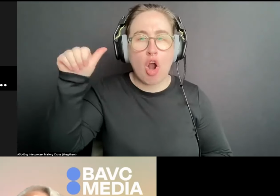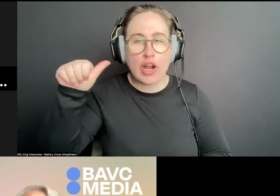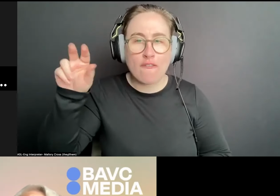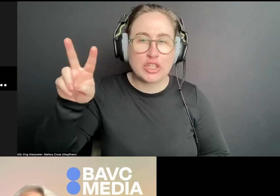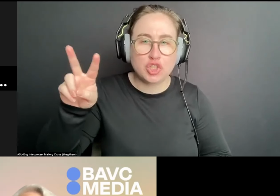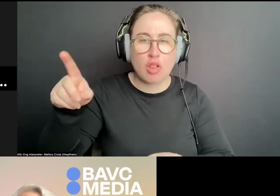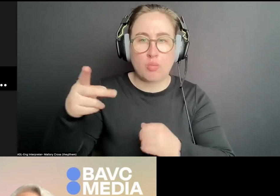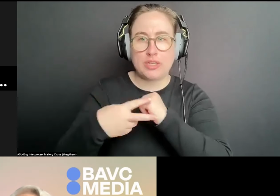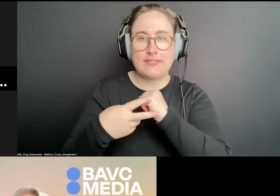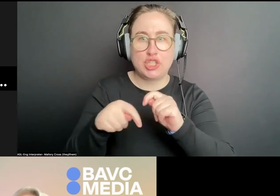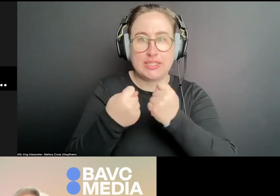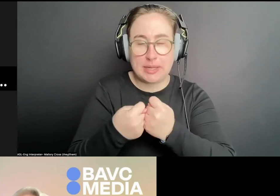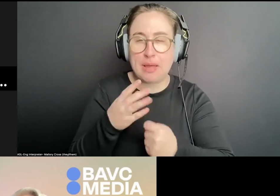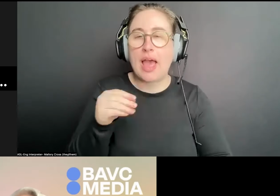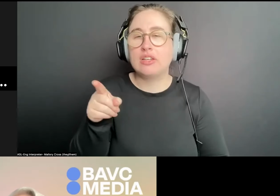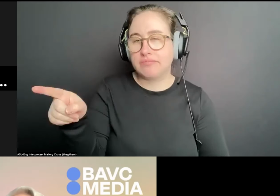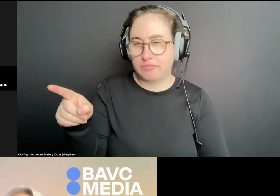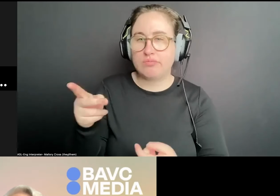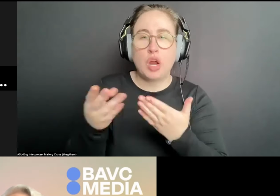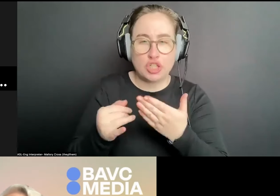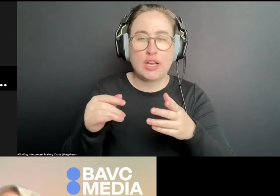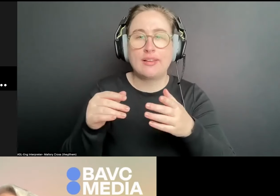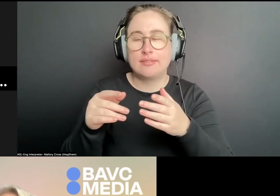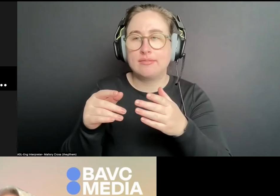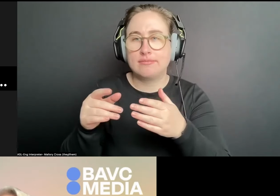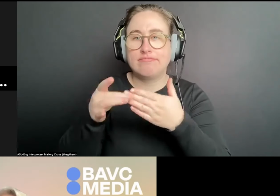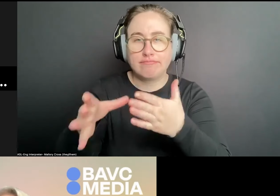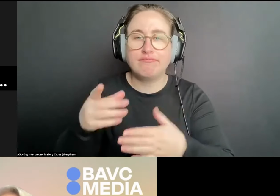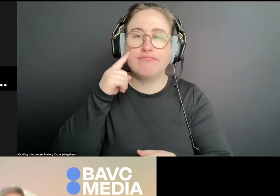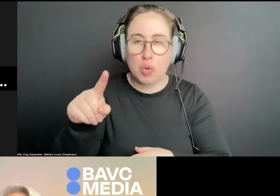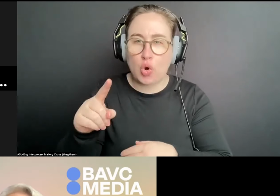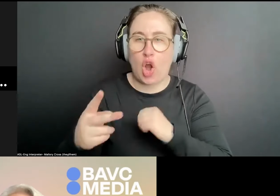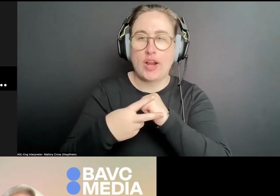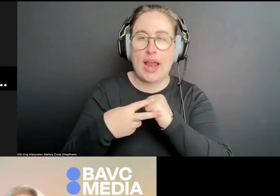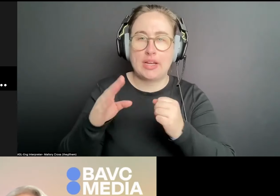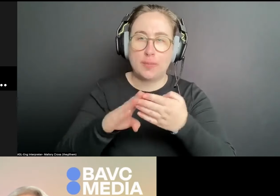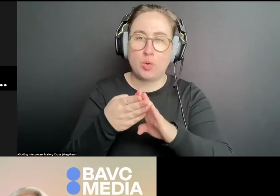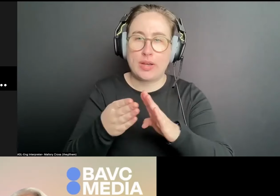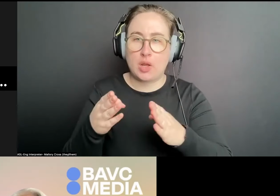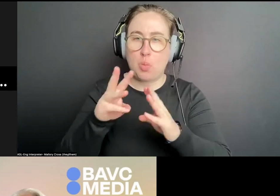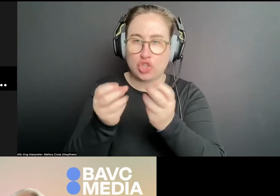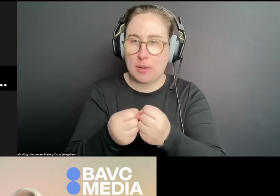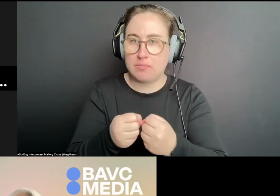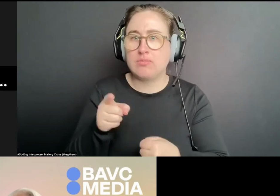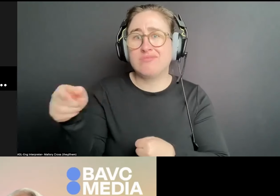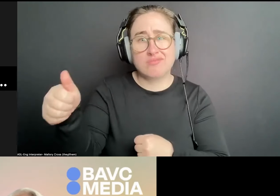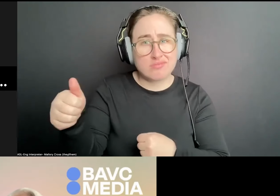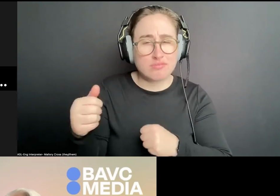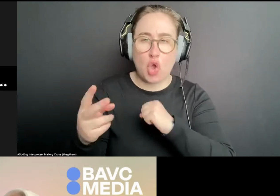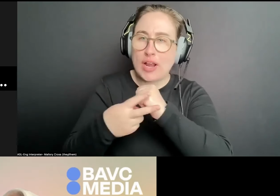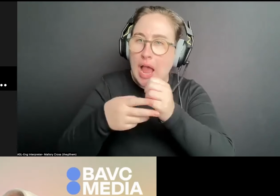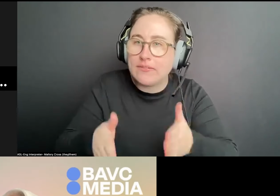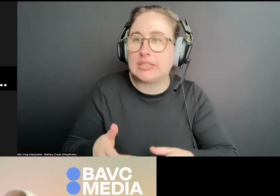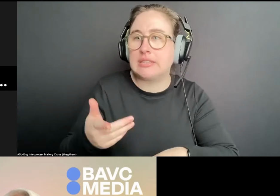preservation team and is the project director for Community Archiving Workshop for more than a decade. She's an archivist, filmmaker,